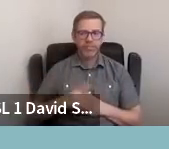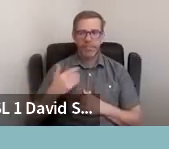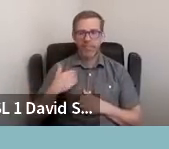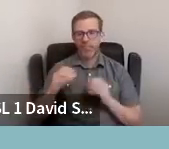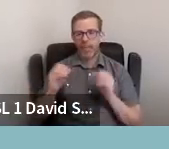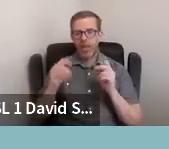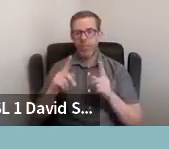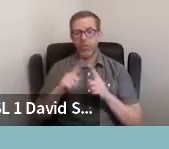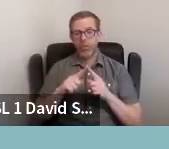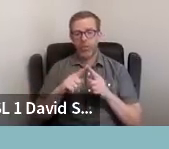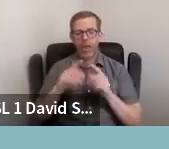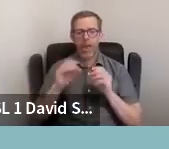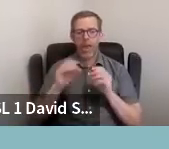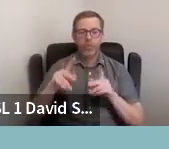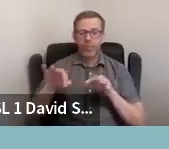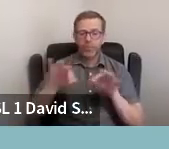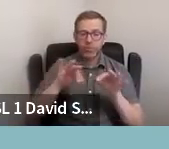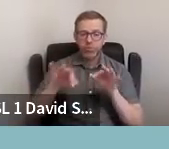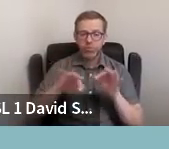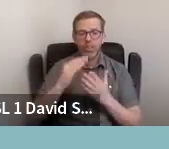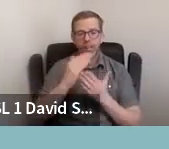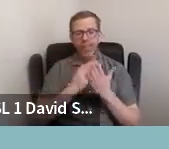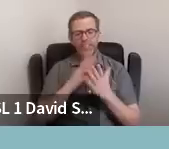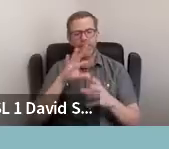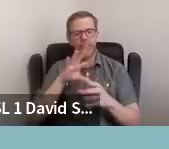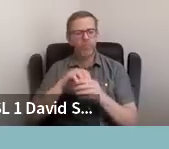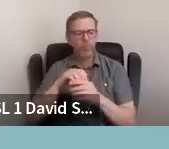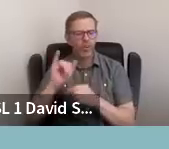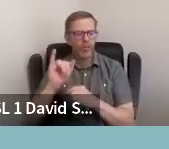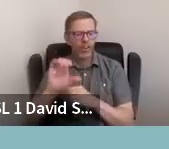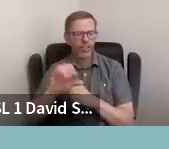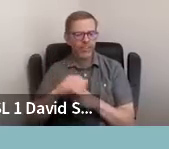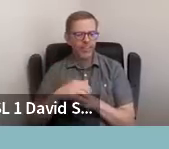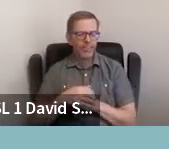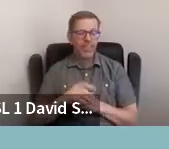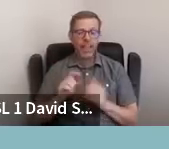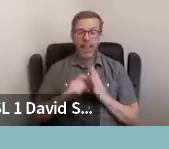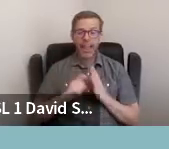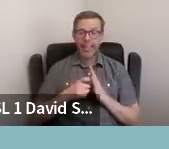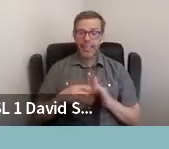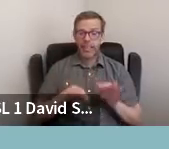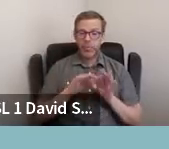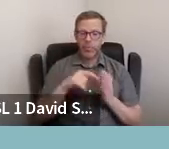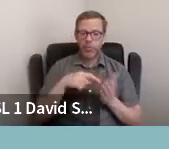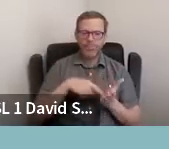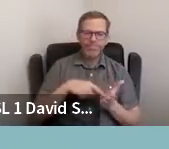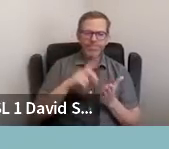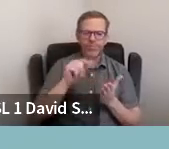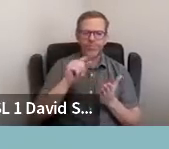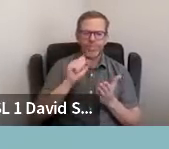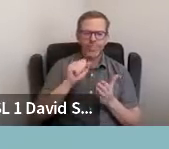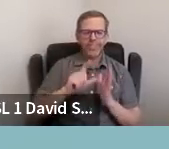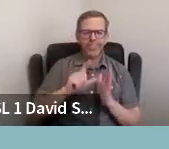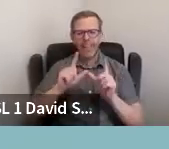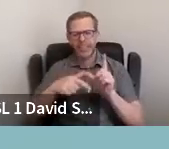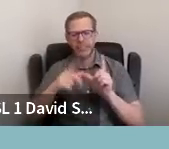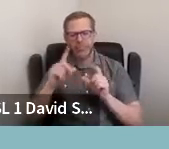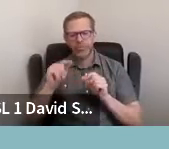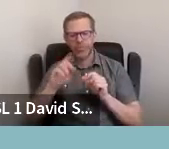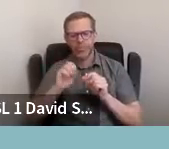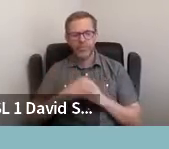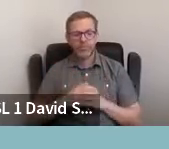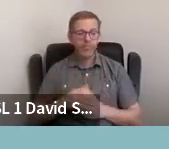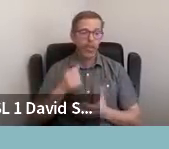opportunity description, a list of participating ICs, key dates like due dates and expiration date,